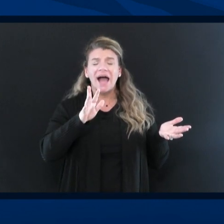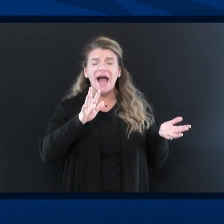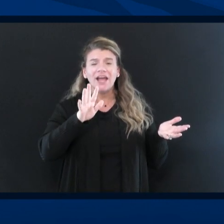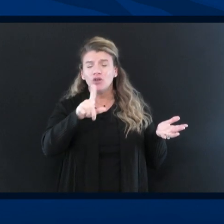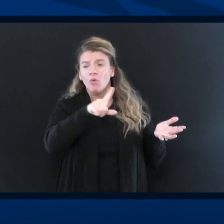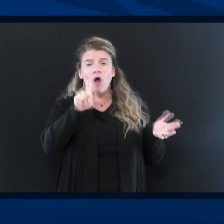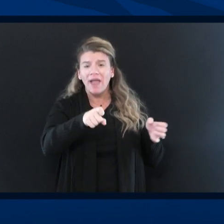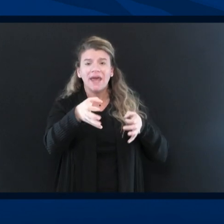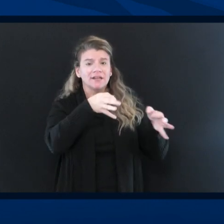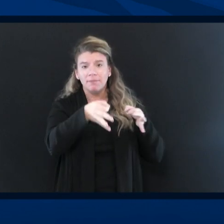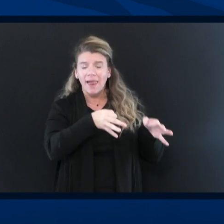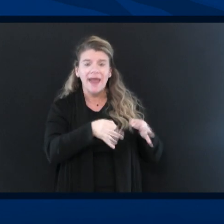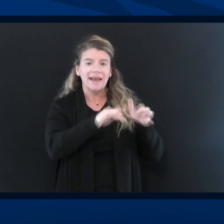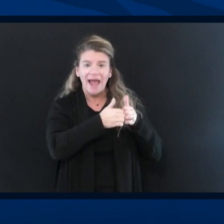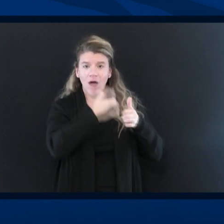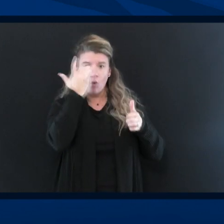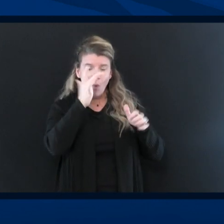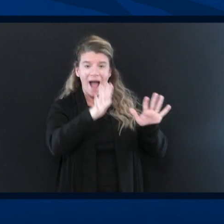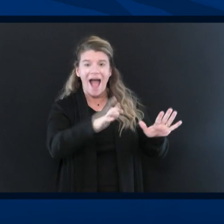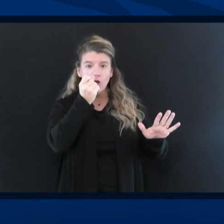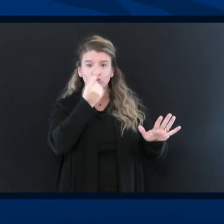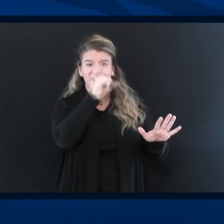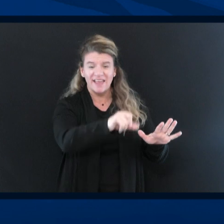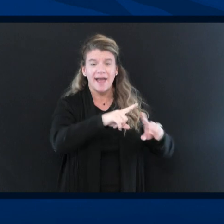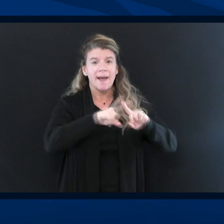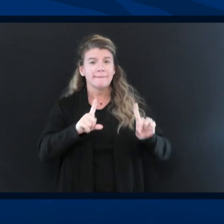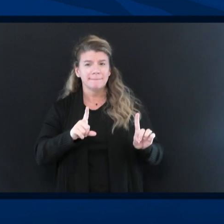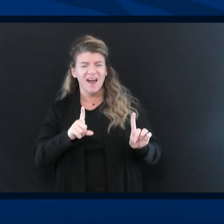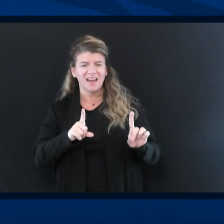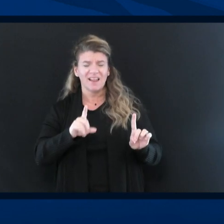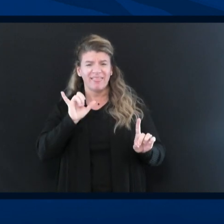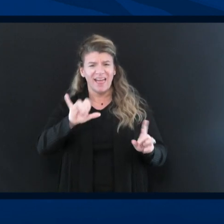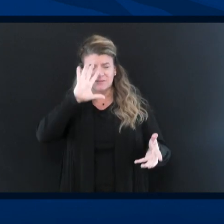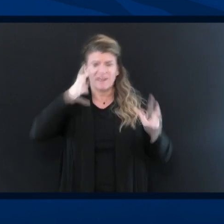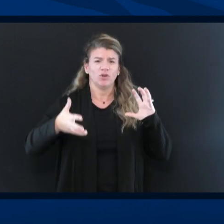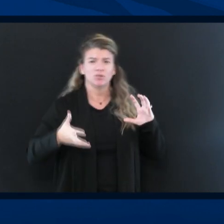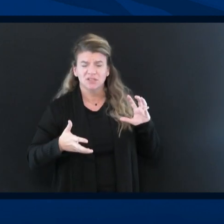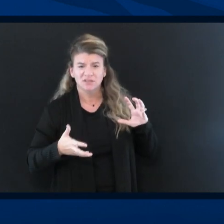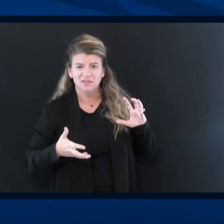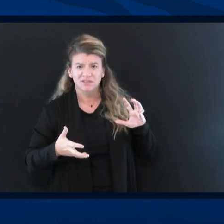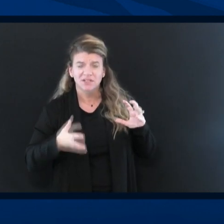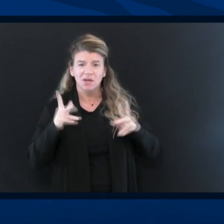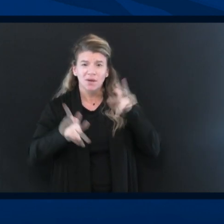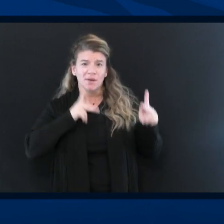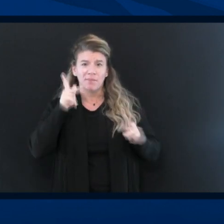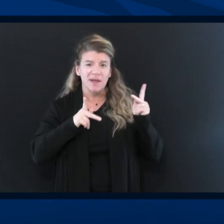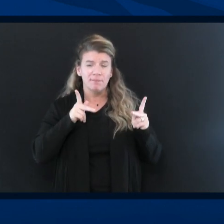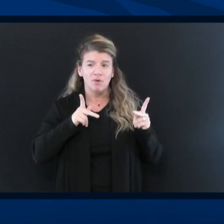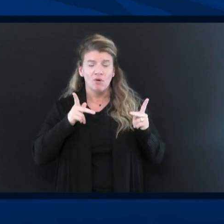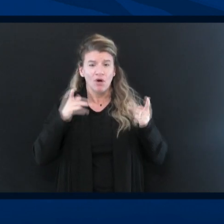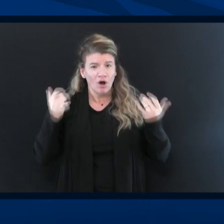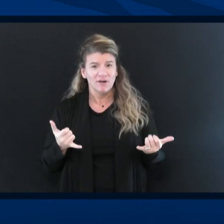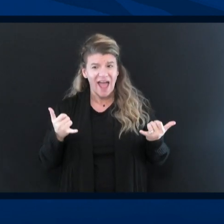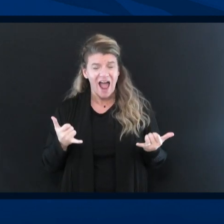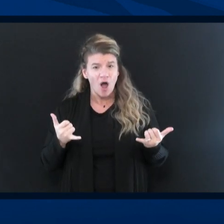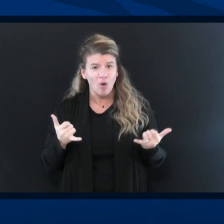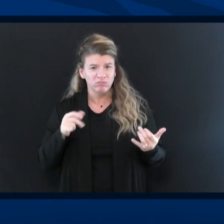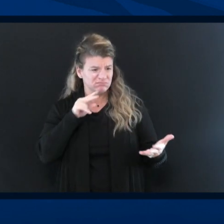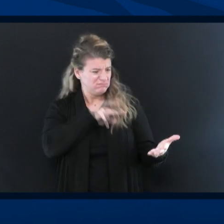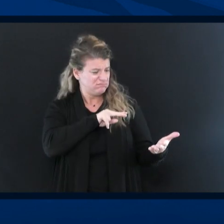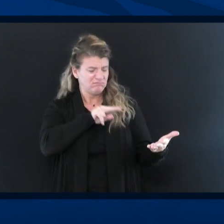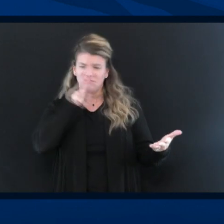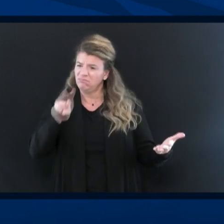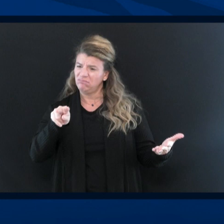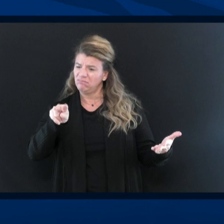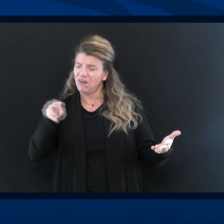can explain that, but understandably that has raised some confusion among people who are now communicating that to us. What's